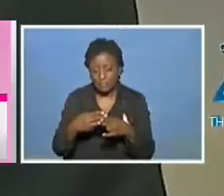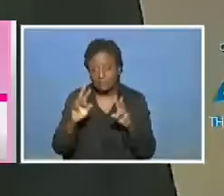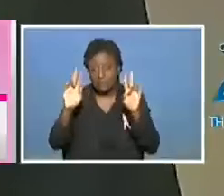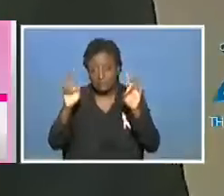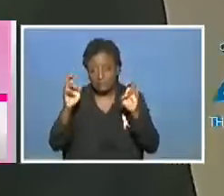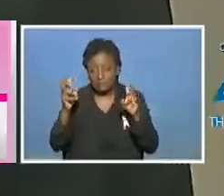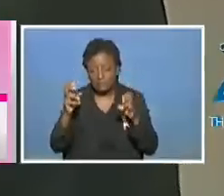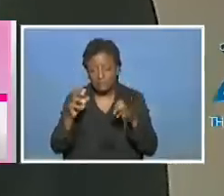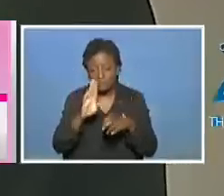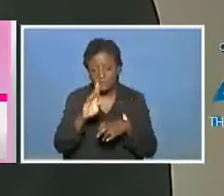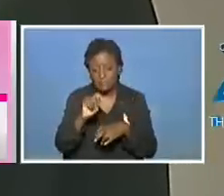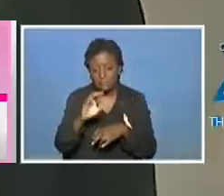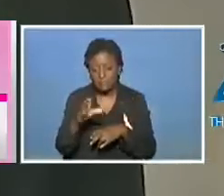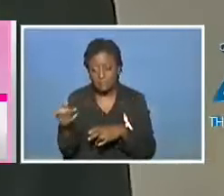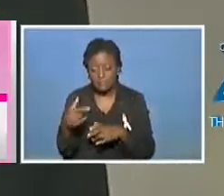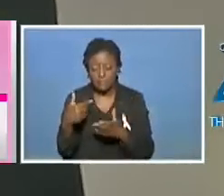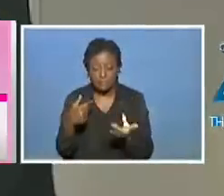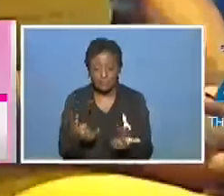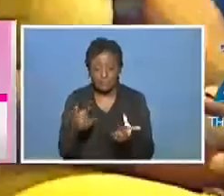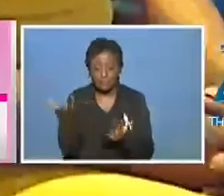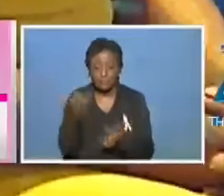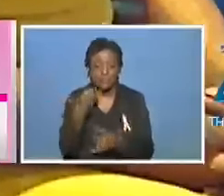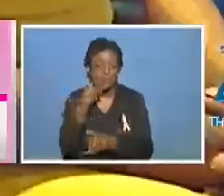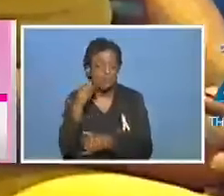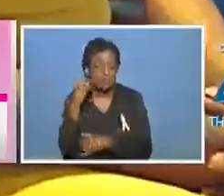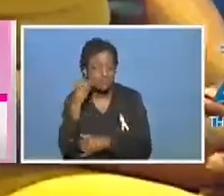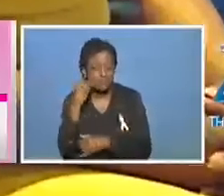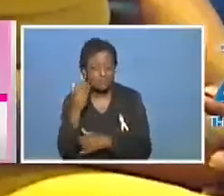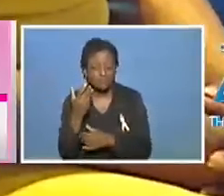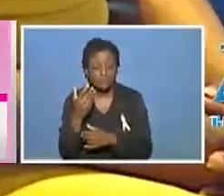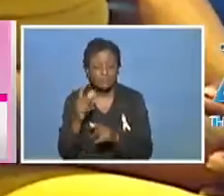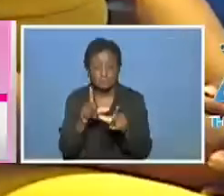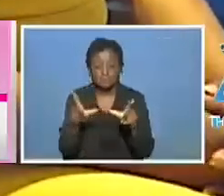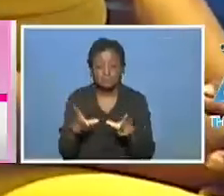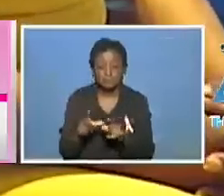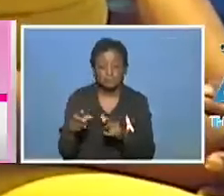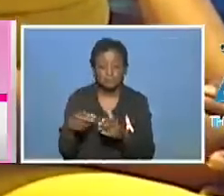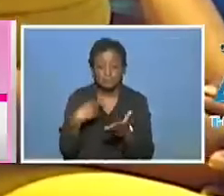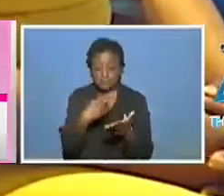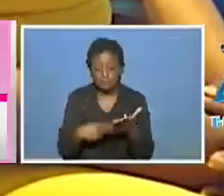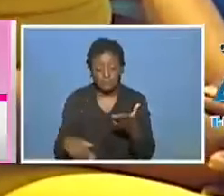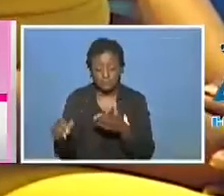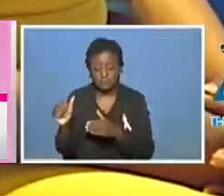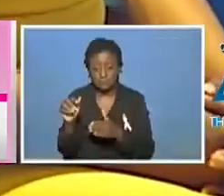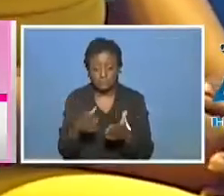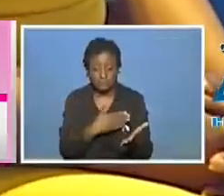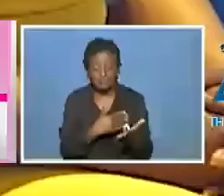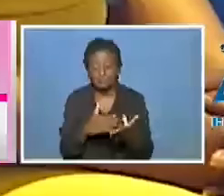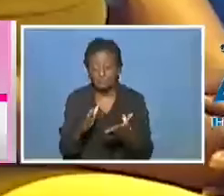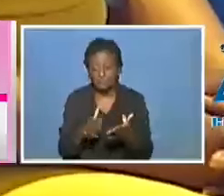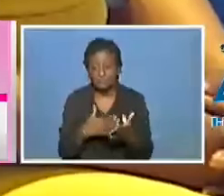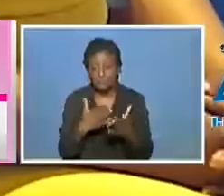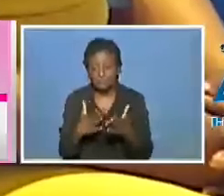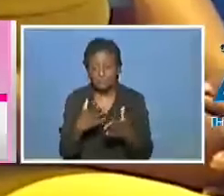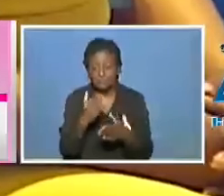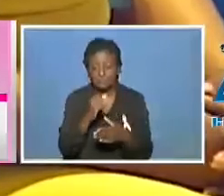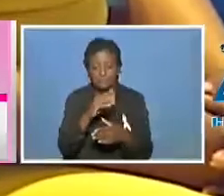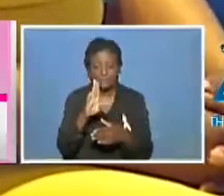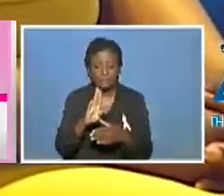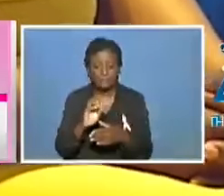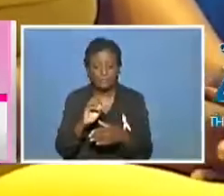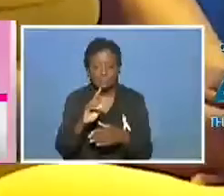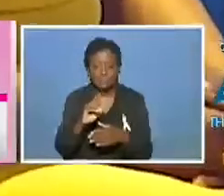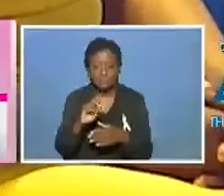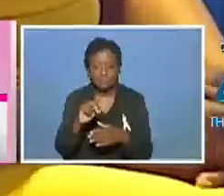for entertainment. This is their home for their marketing promotions. Local recording artist Bodine Victoria Johnson and local entrepreneur Reno